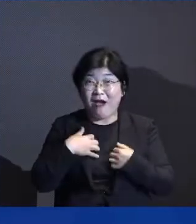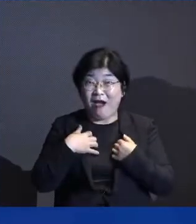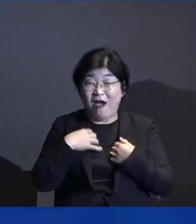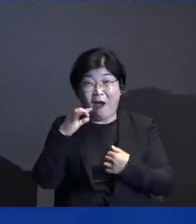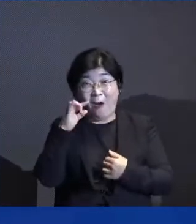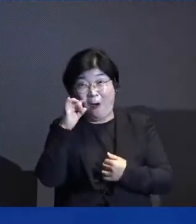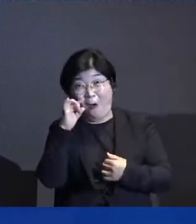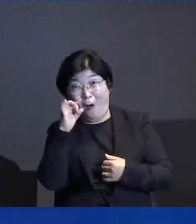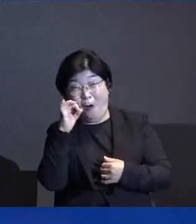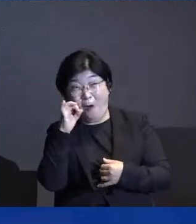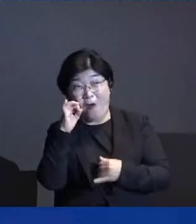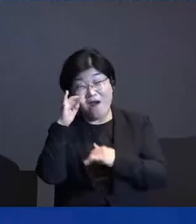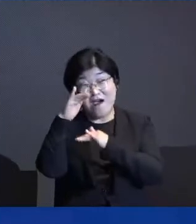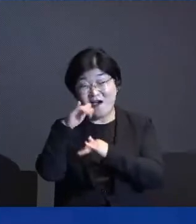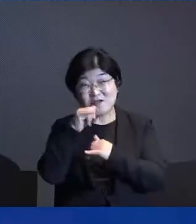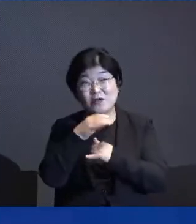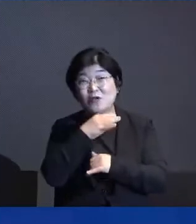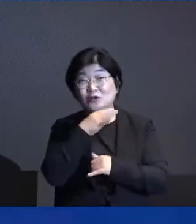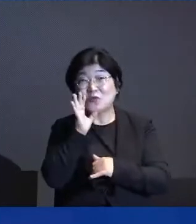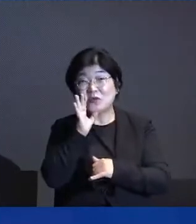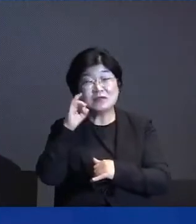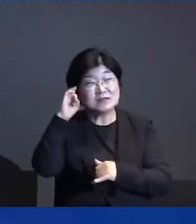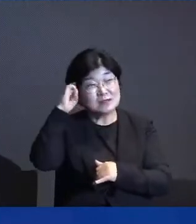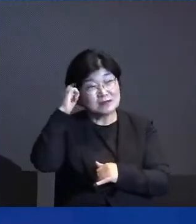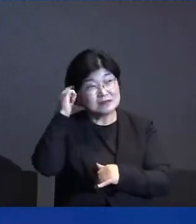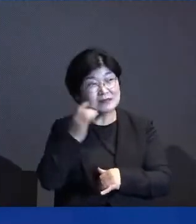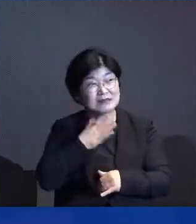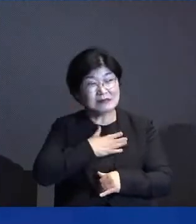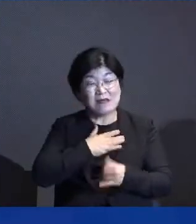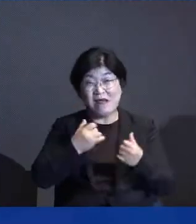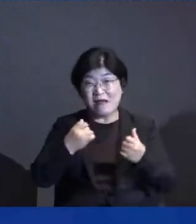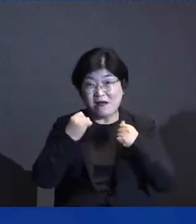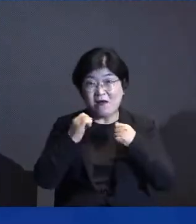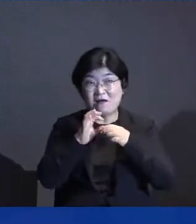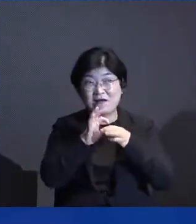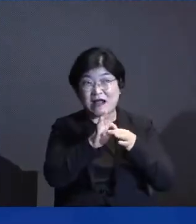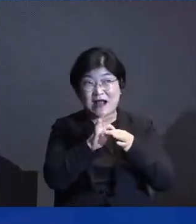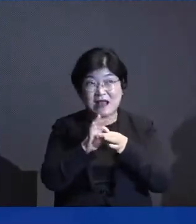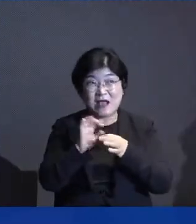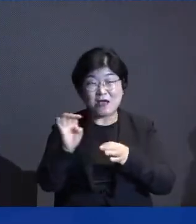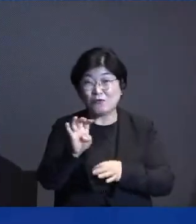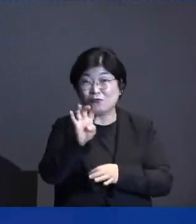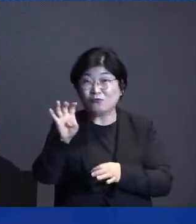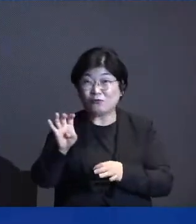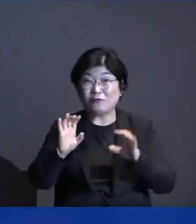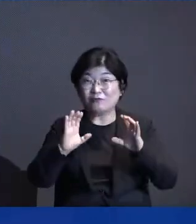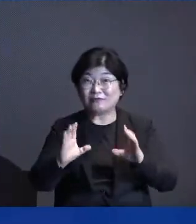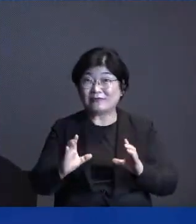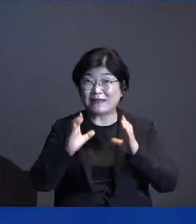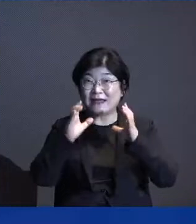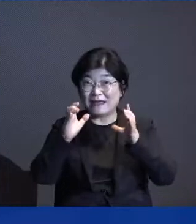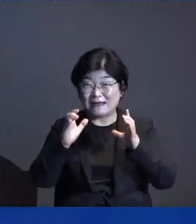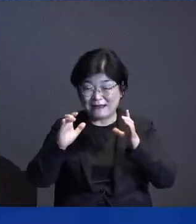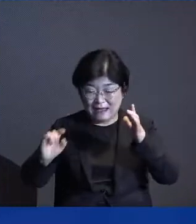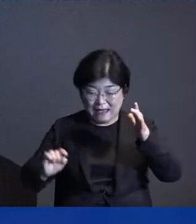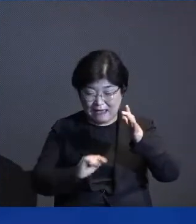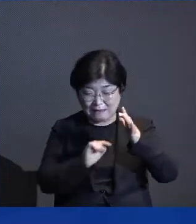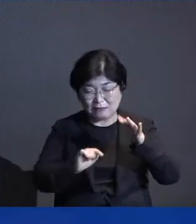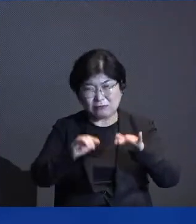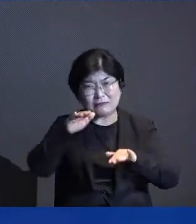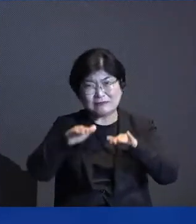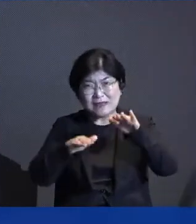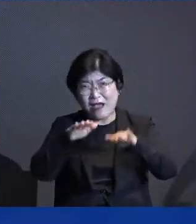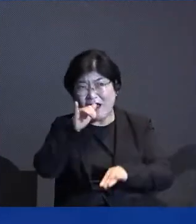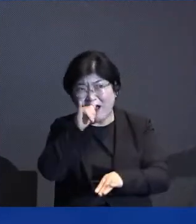variability within European countries in terms of older people's mental and emotional